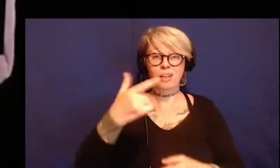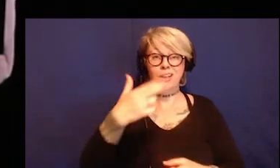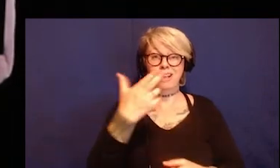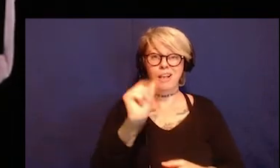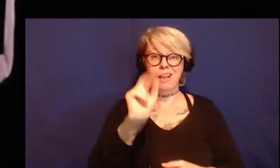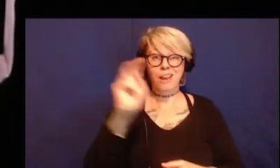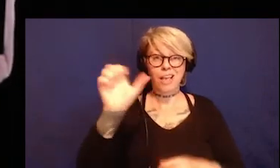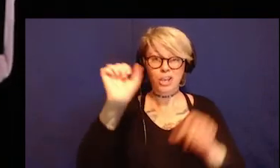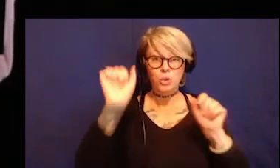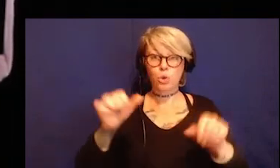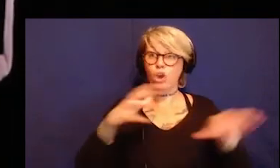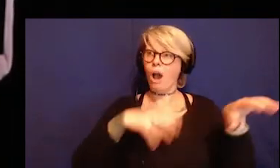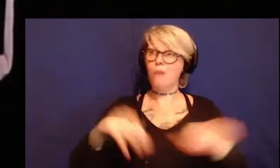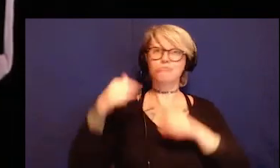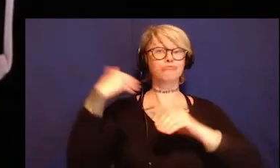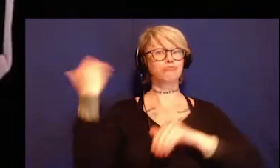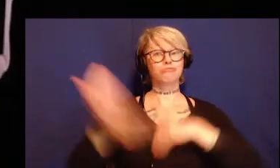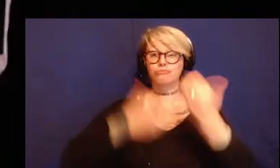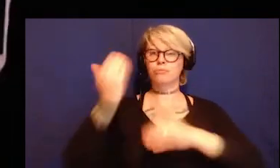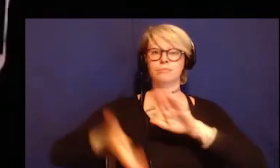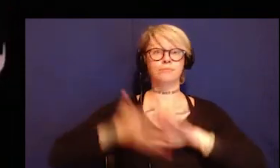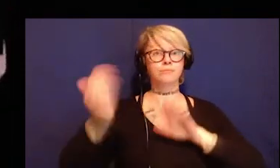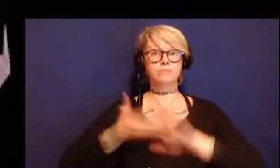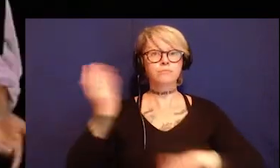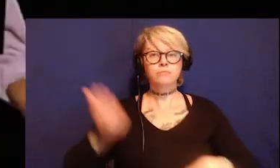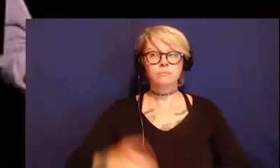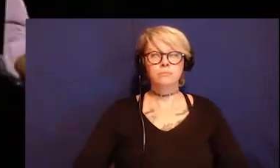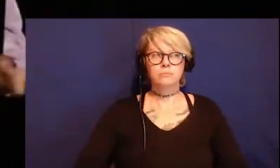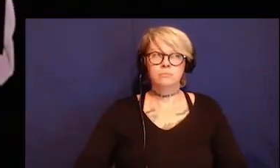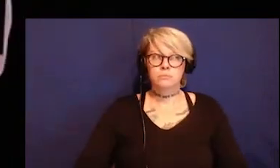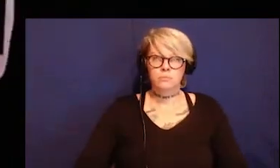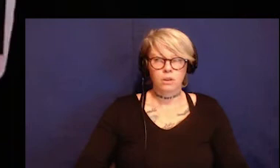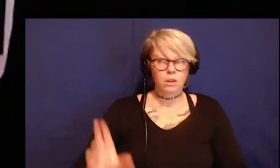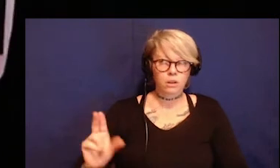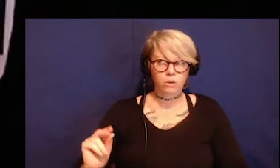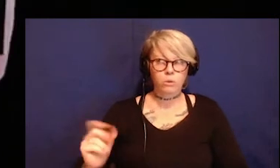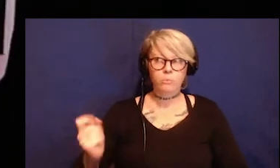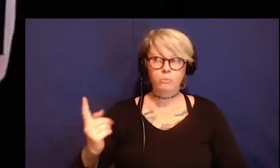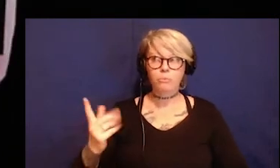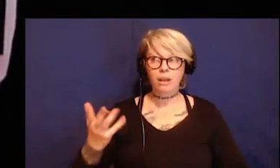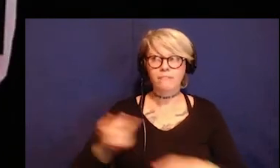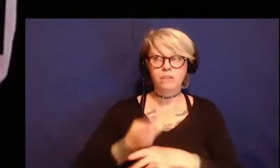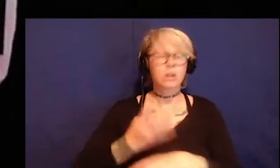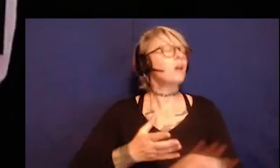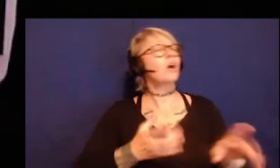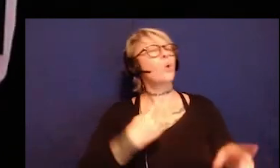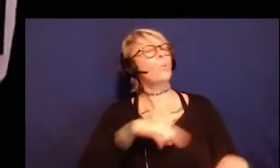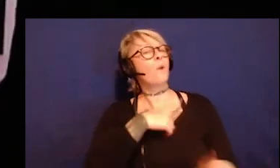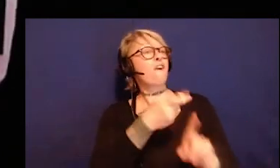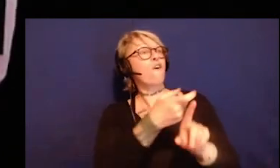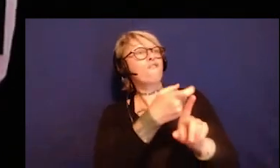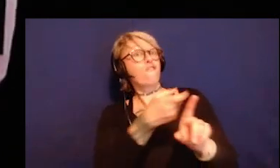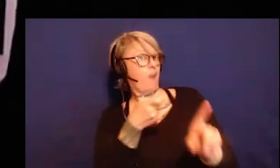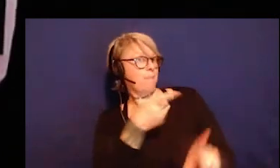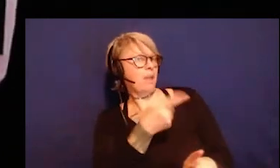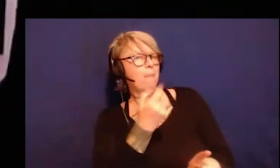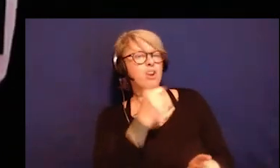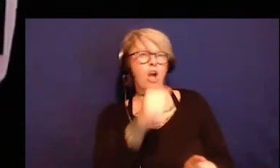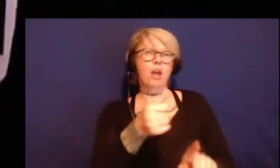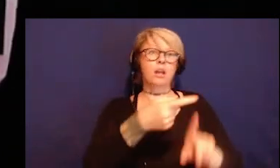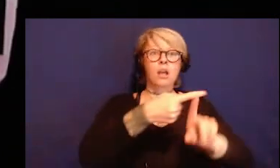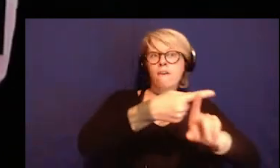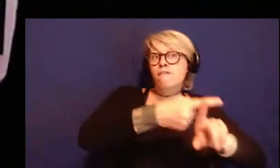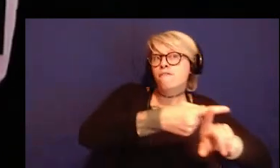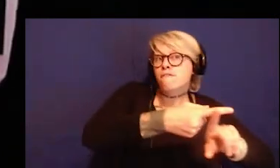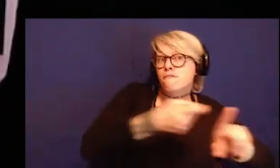fine to take it from there? No, but I figured it. So we're from there, but we're not from there. We'd be no better